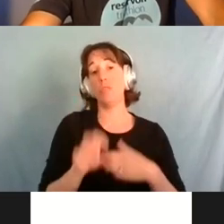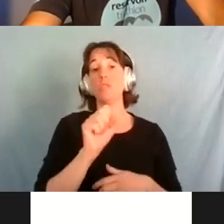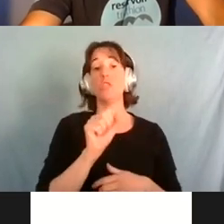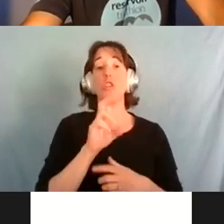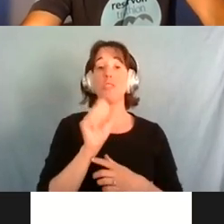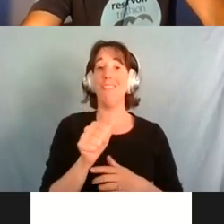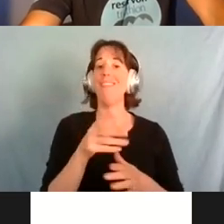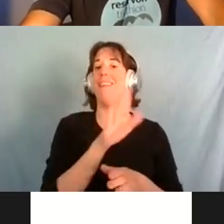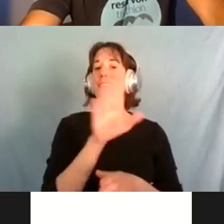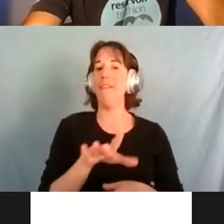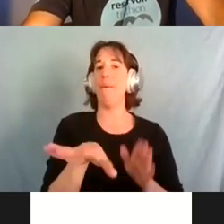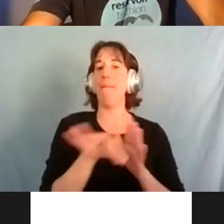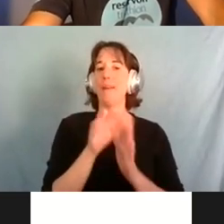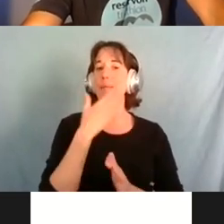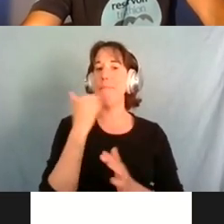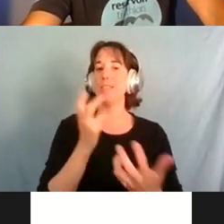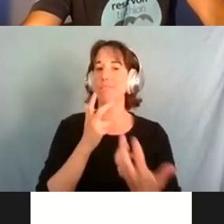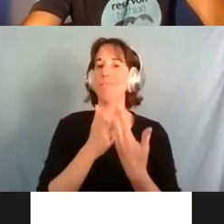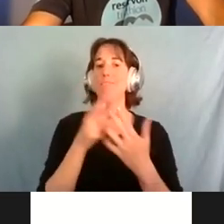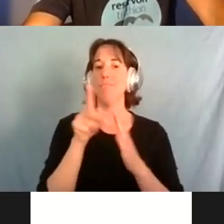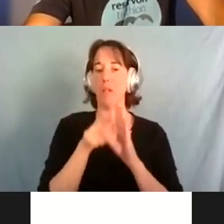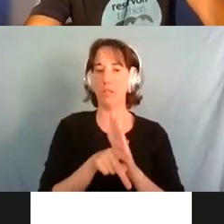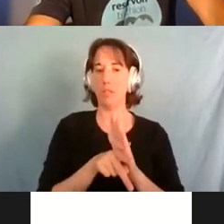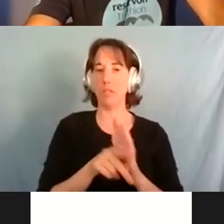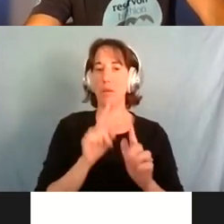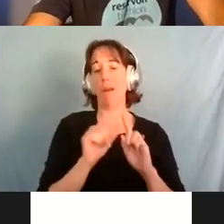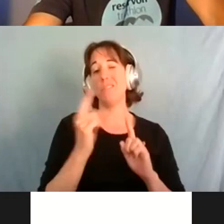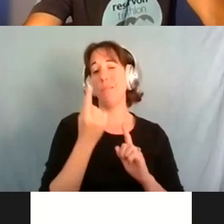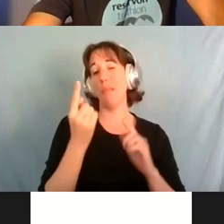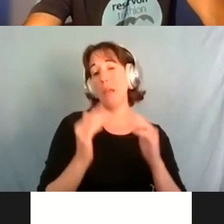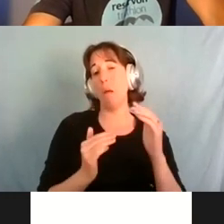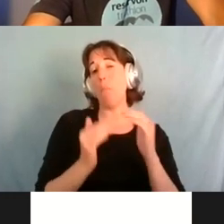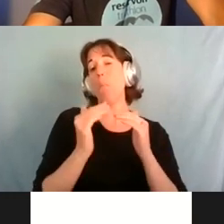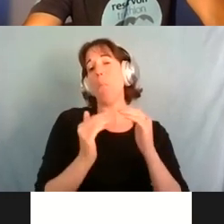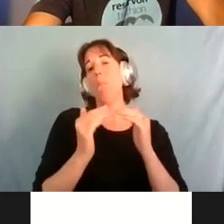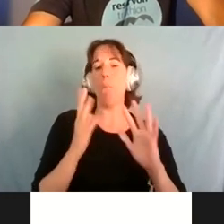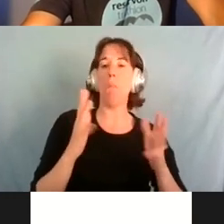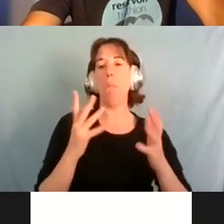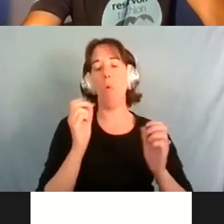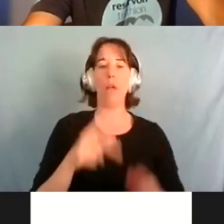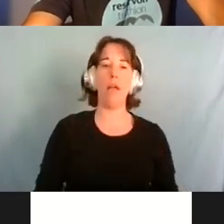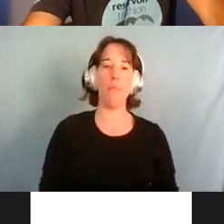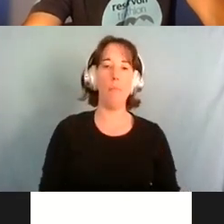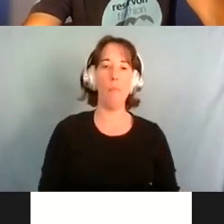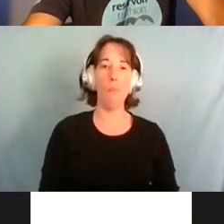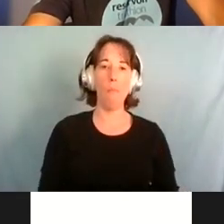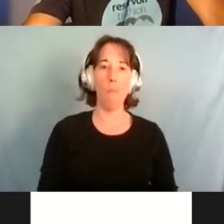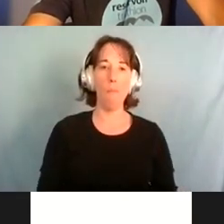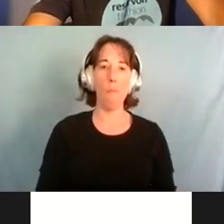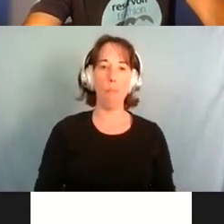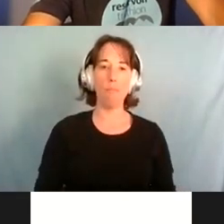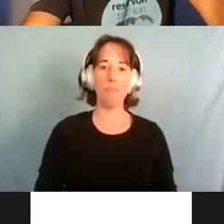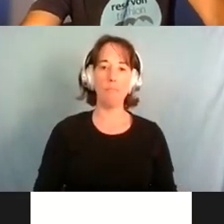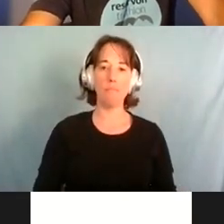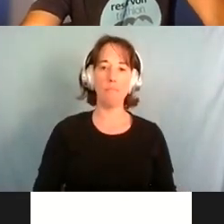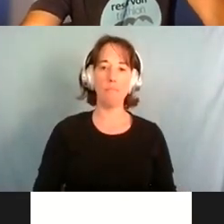policy, only something close to it. On